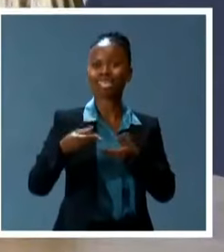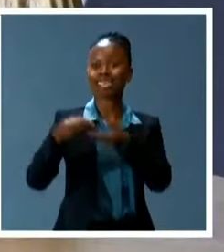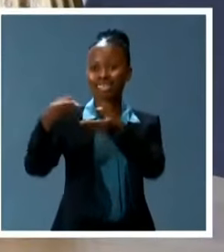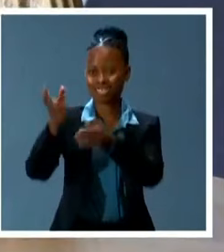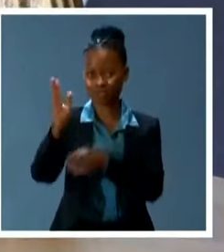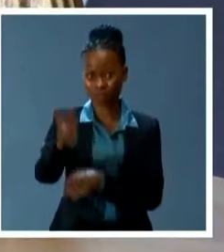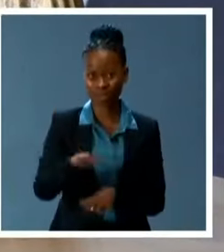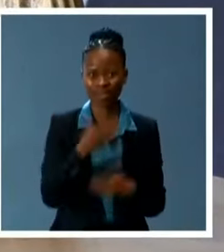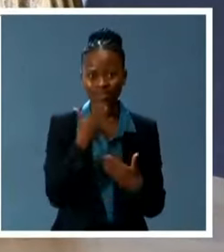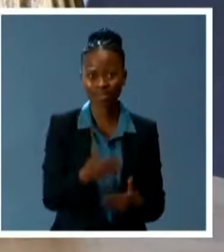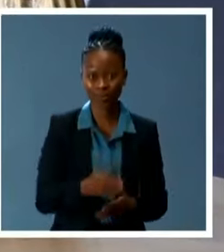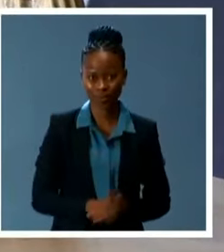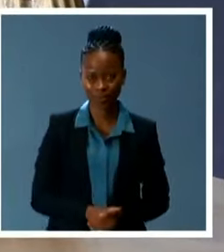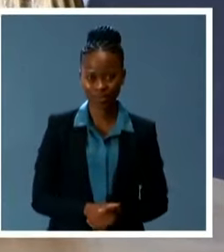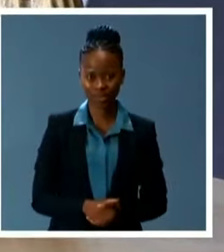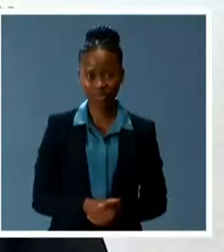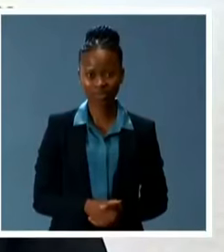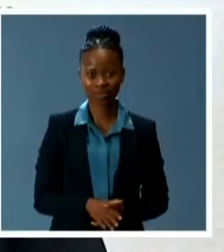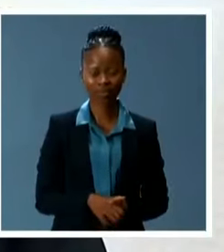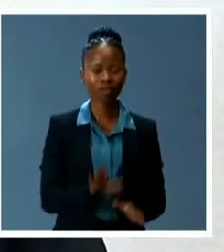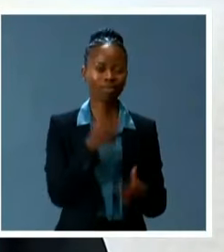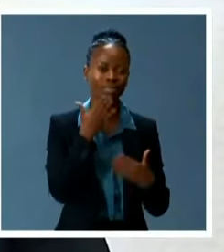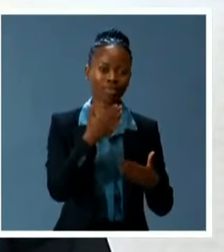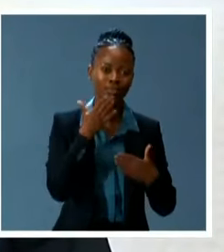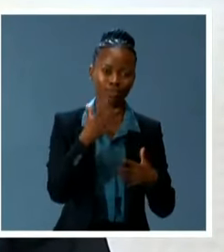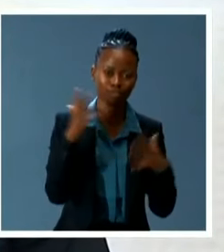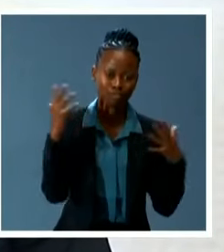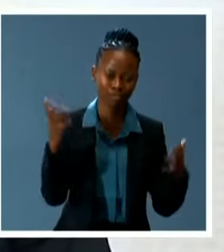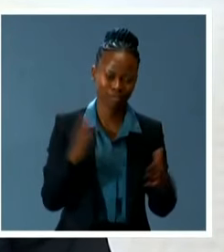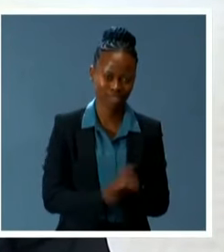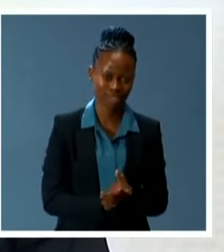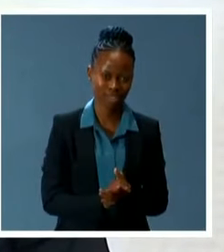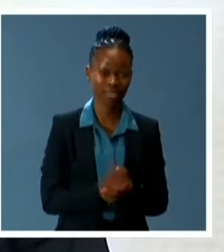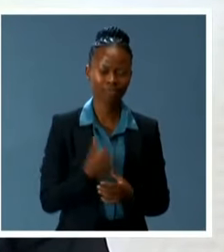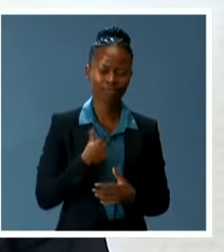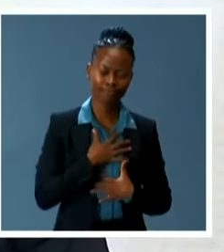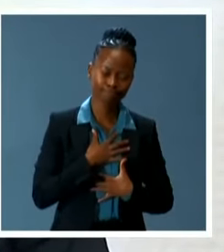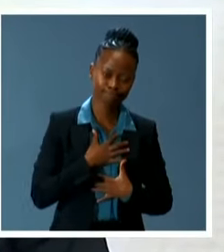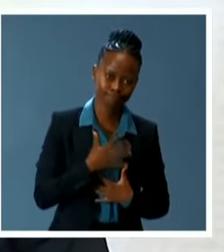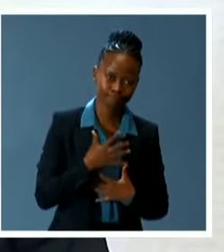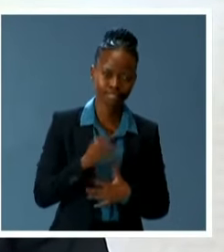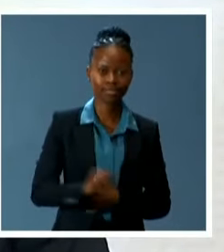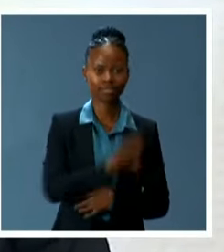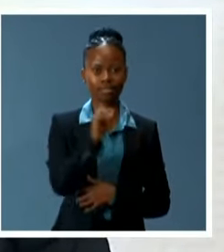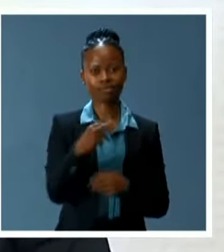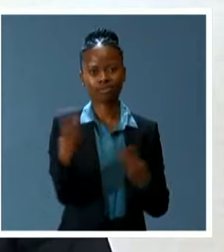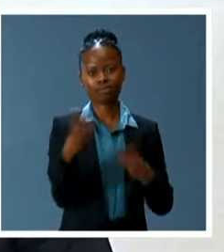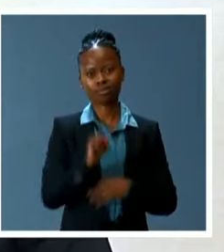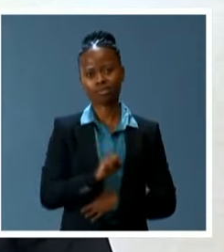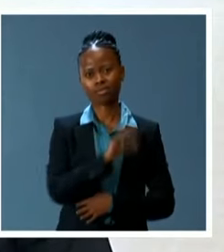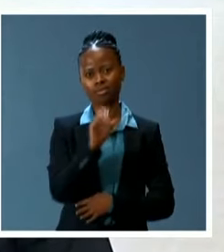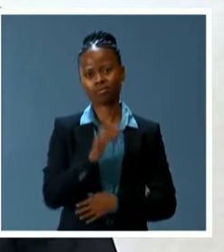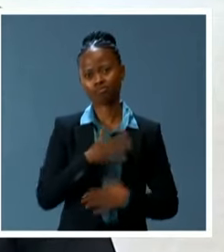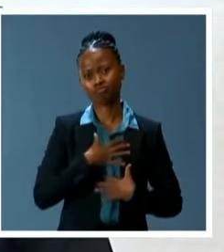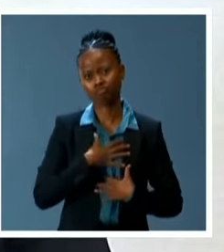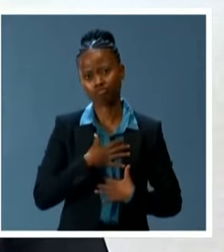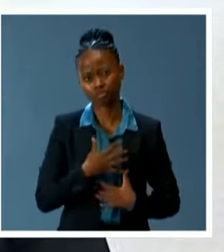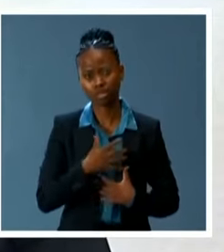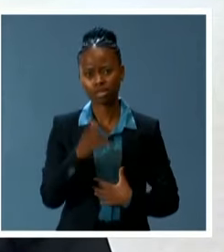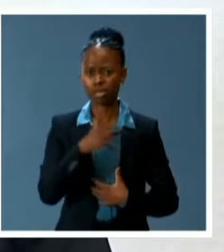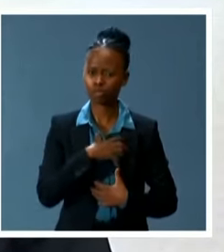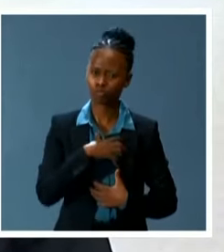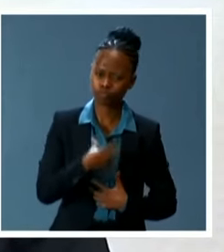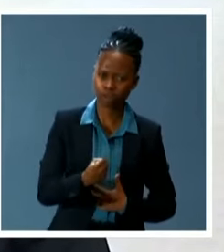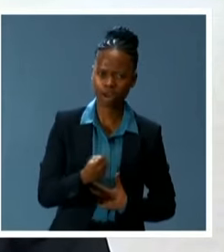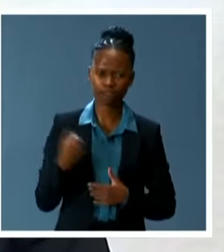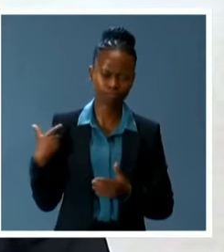much. Thank you very much. And I express my total solidarity to the people of South Africa with the courage in which the